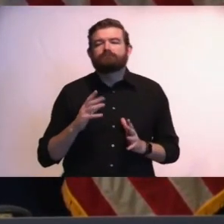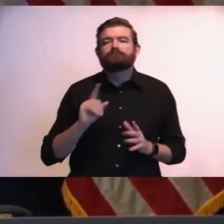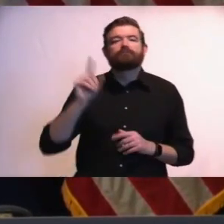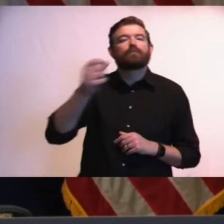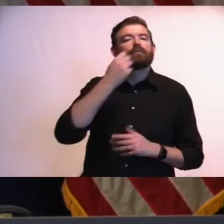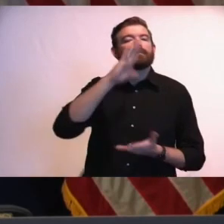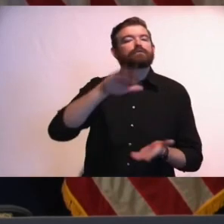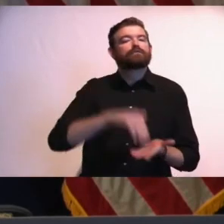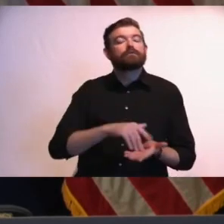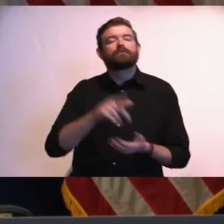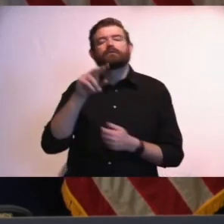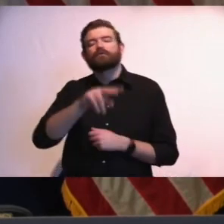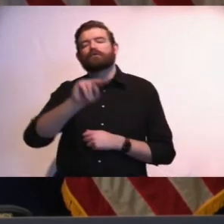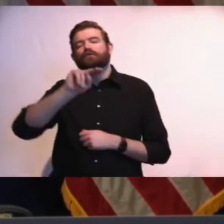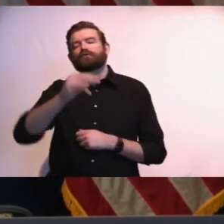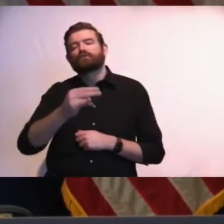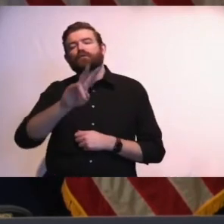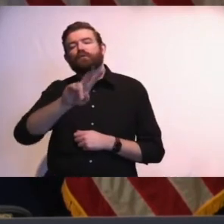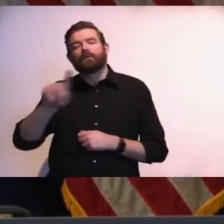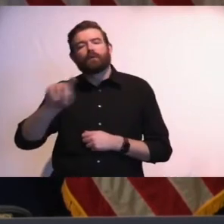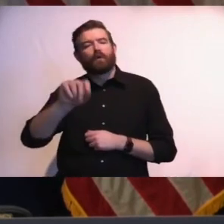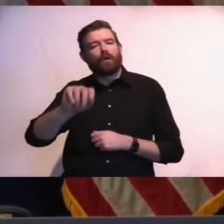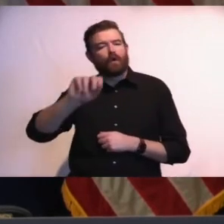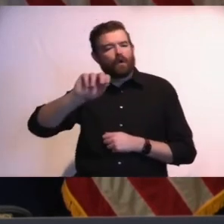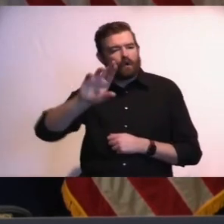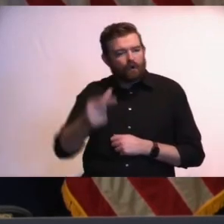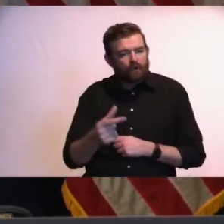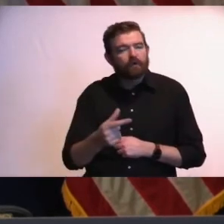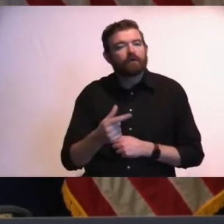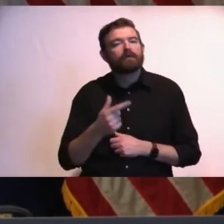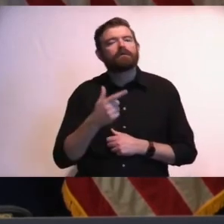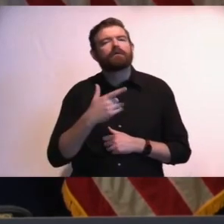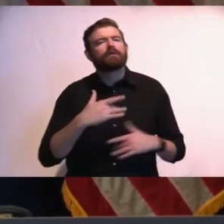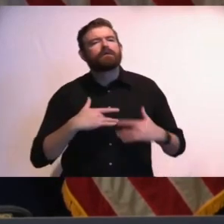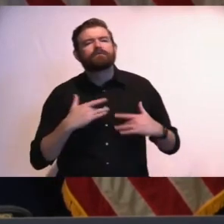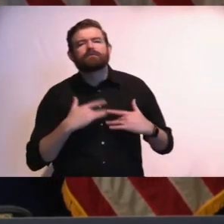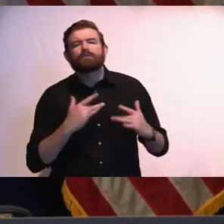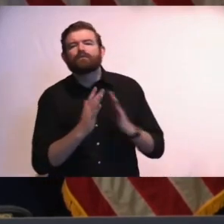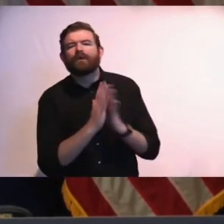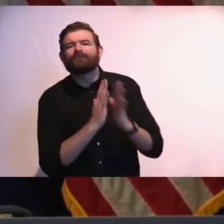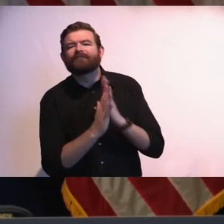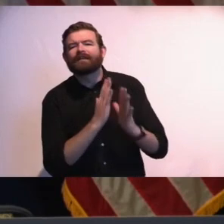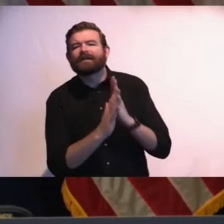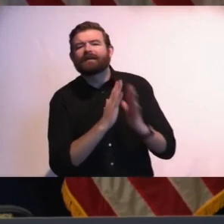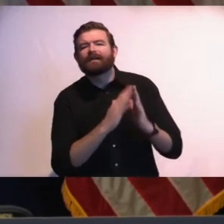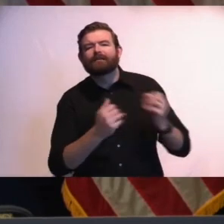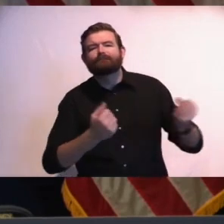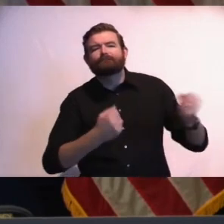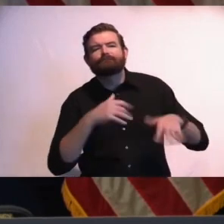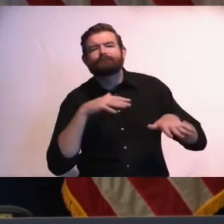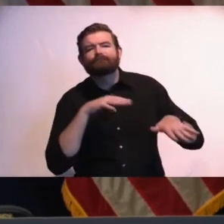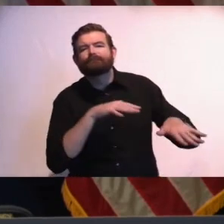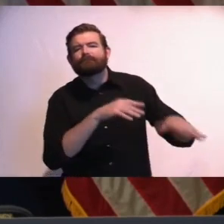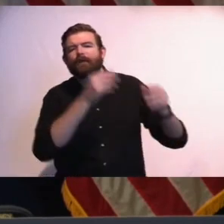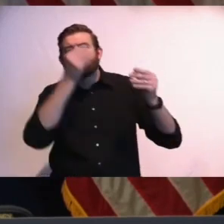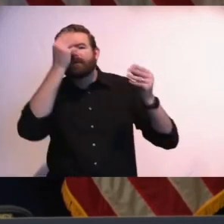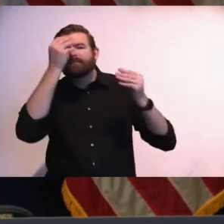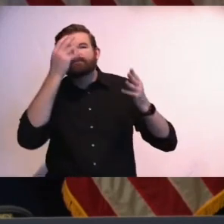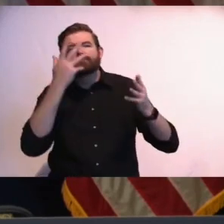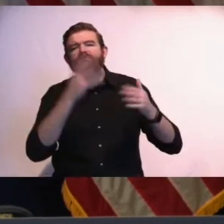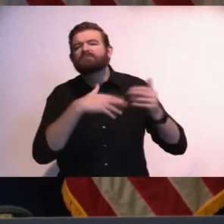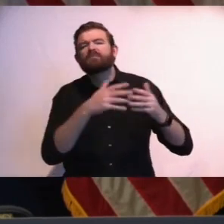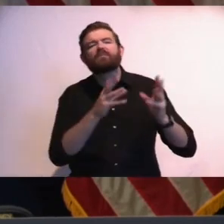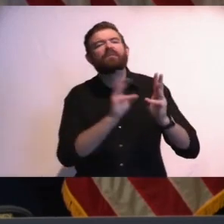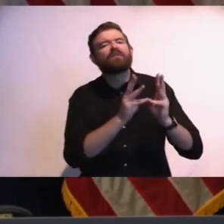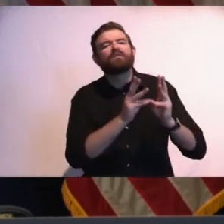nj211.org. And with regards to traffic, in any time of year before hitting the roadways, regardless of the weather, to see what